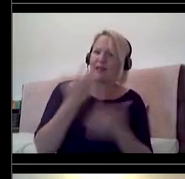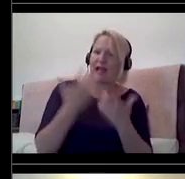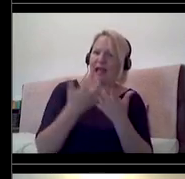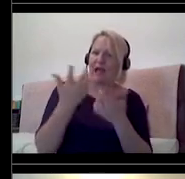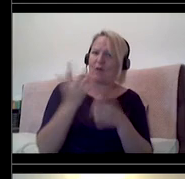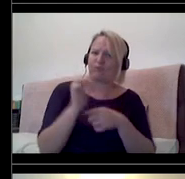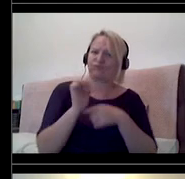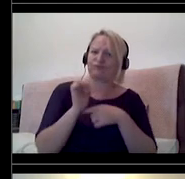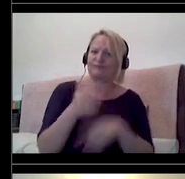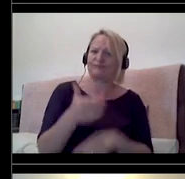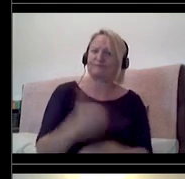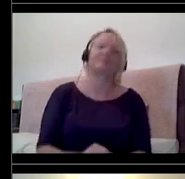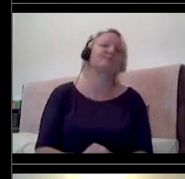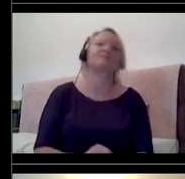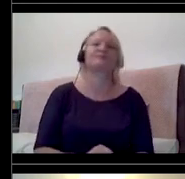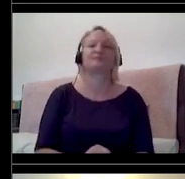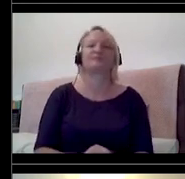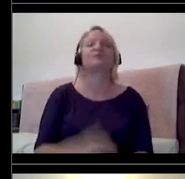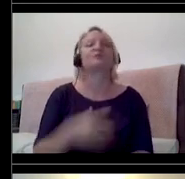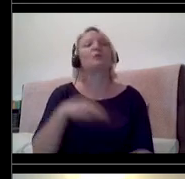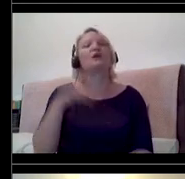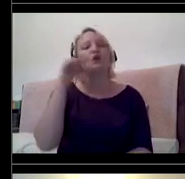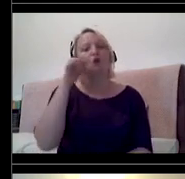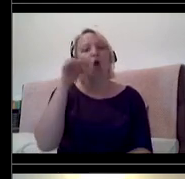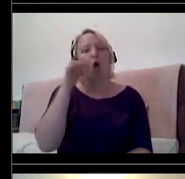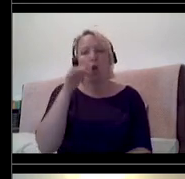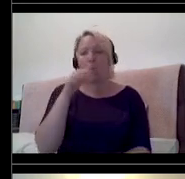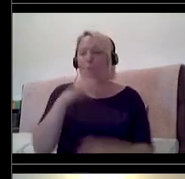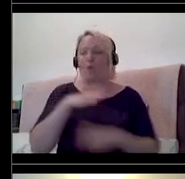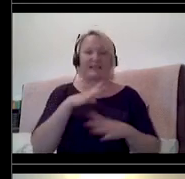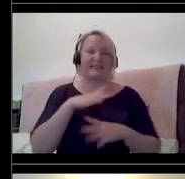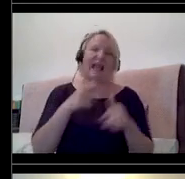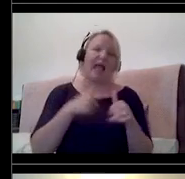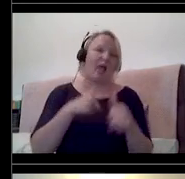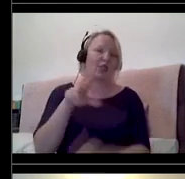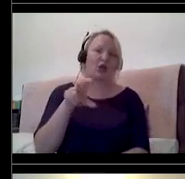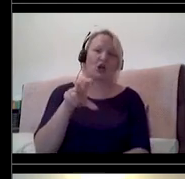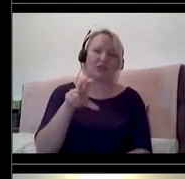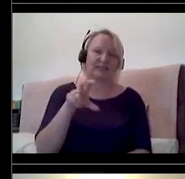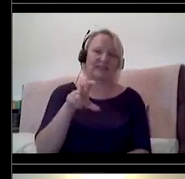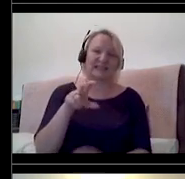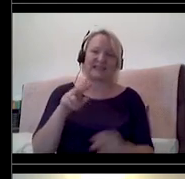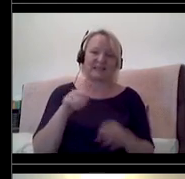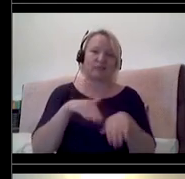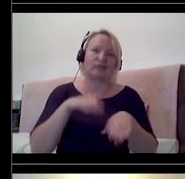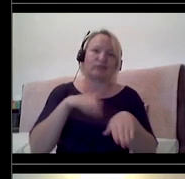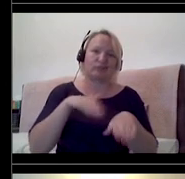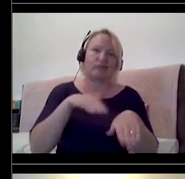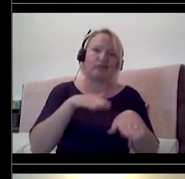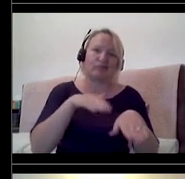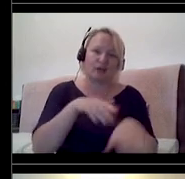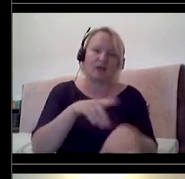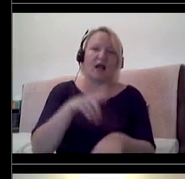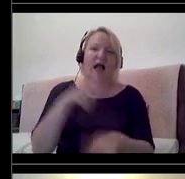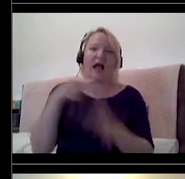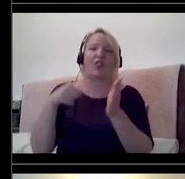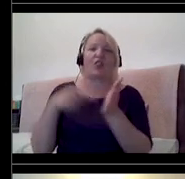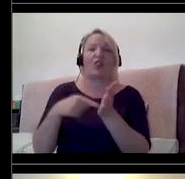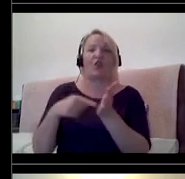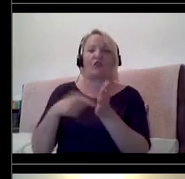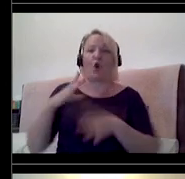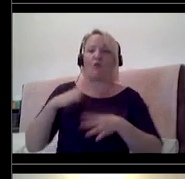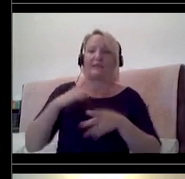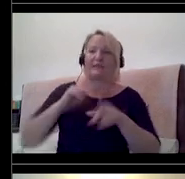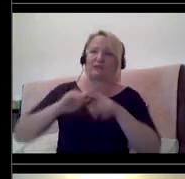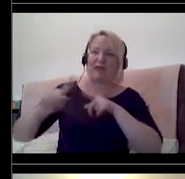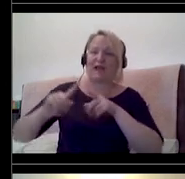So we recognise that the A13 is already congested, and of course Thurrock have been doing a lot of work to improve the A13 recently.